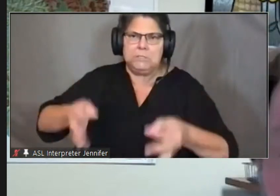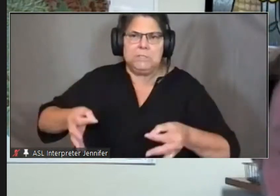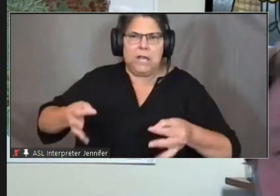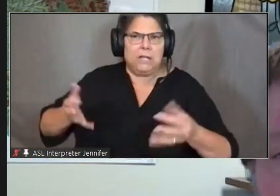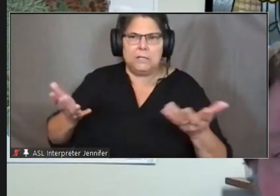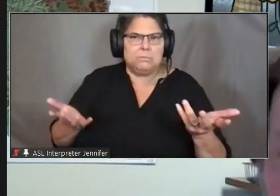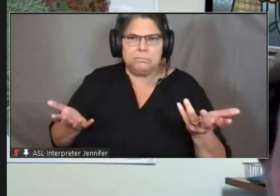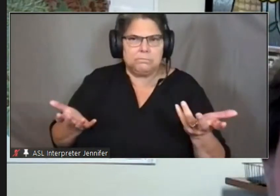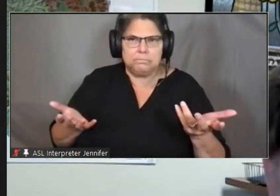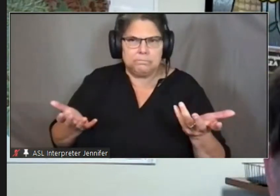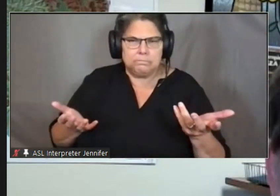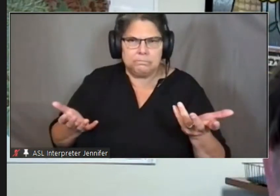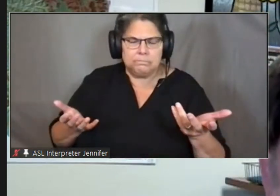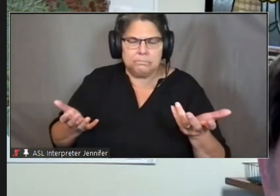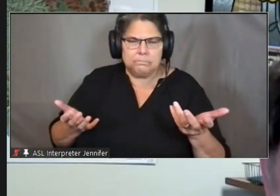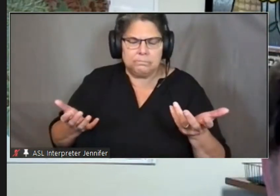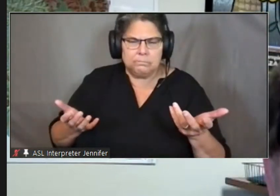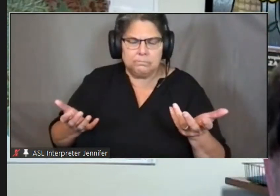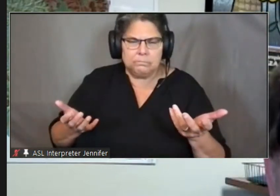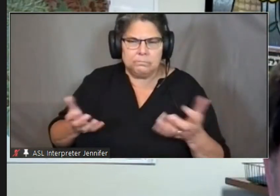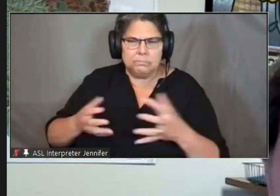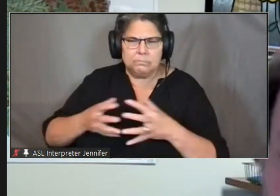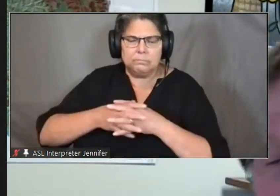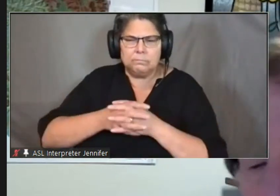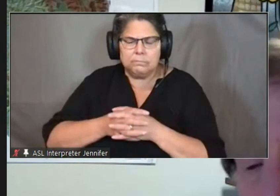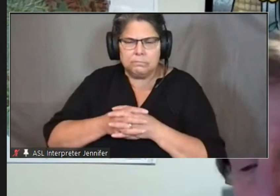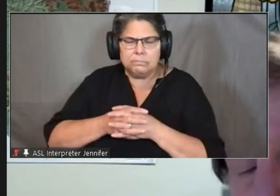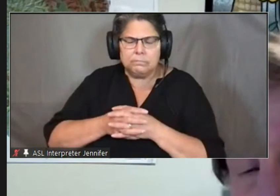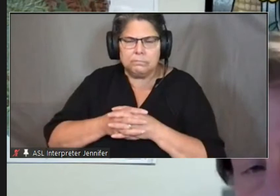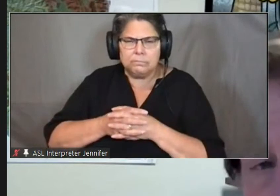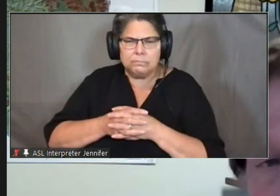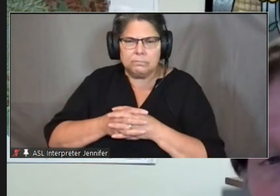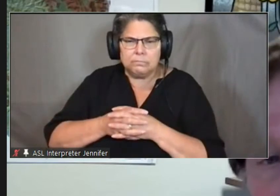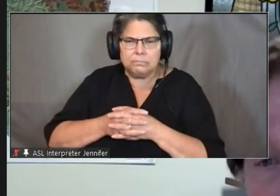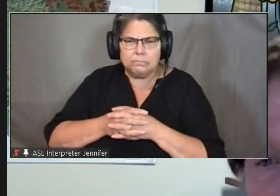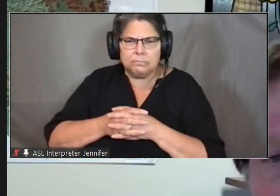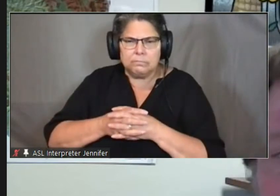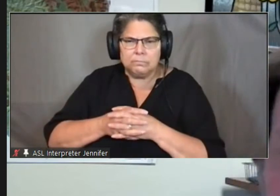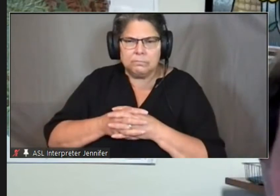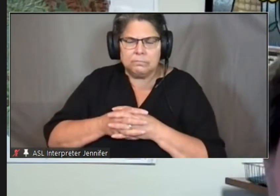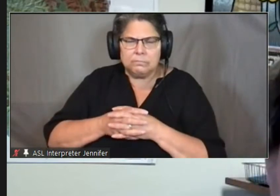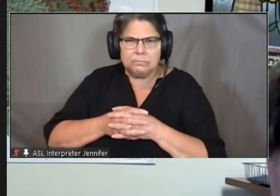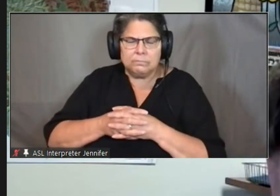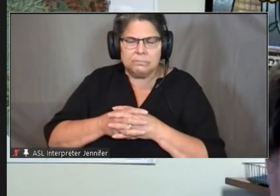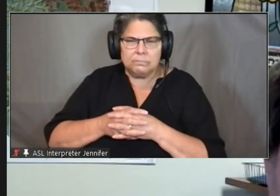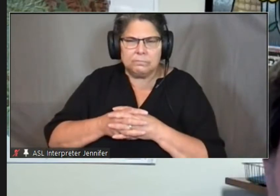been identified, except that the Beyond the Blueprint